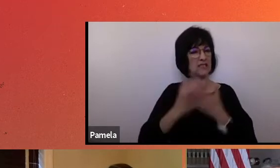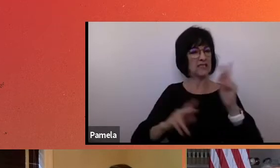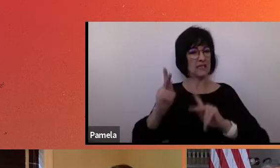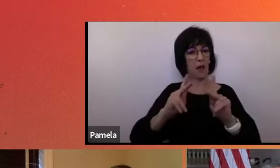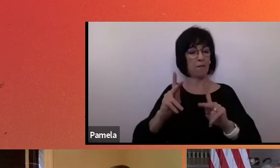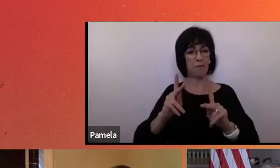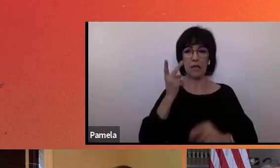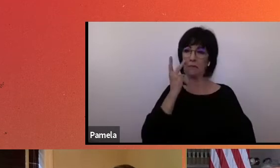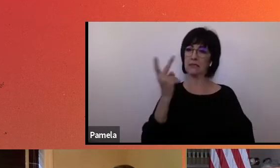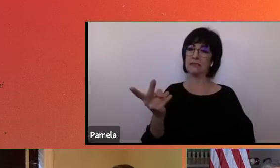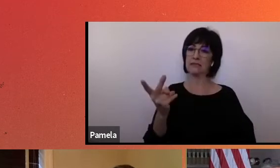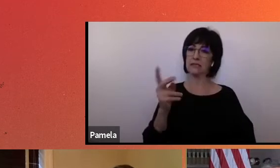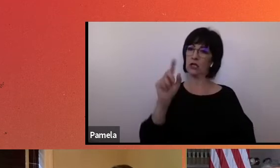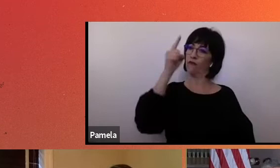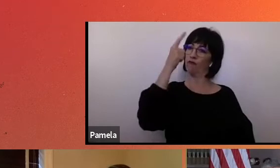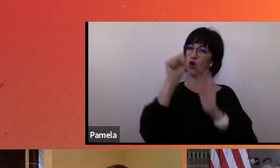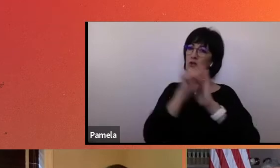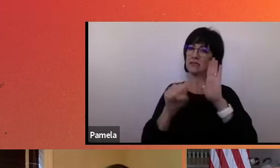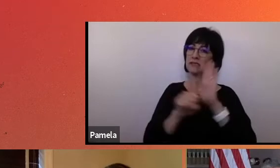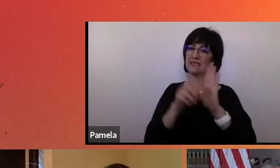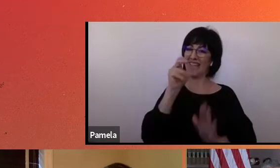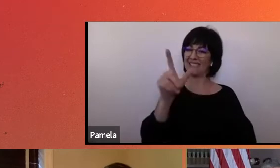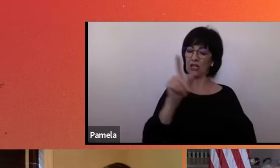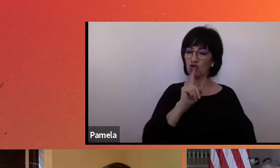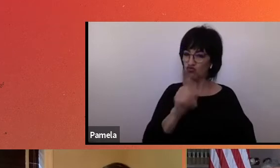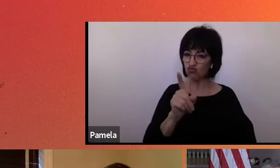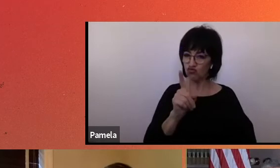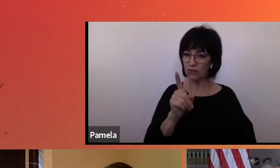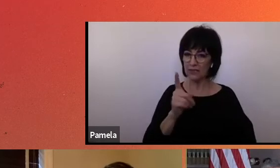Constitution, but one of the last states to